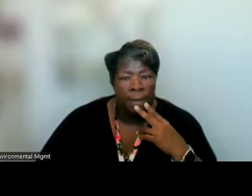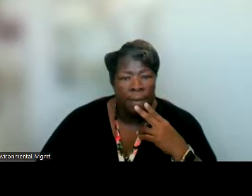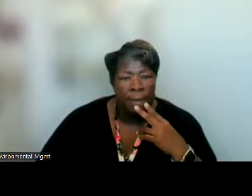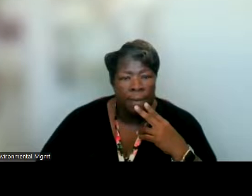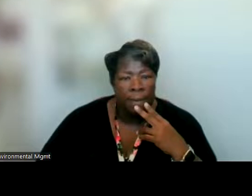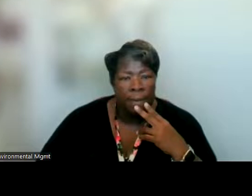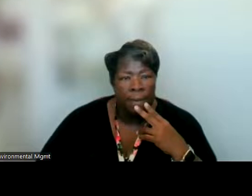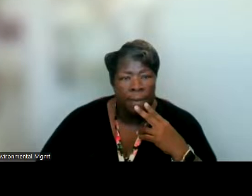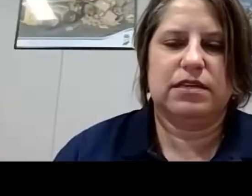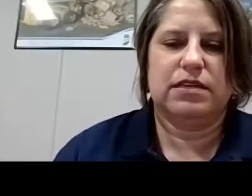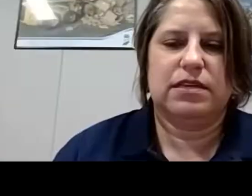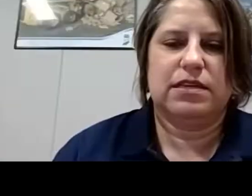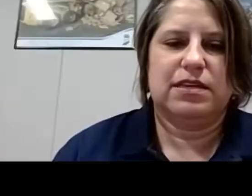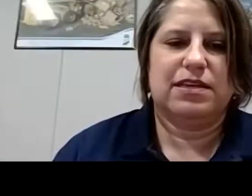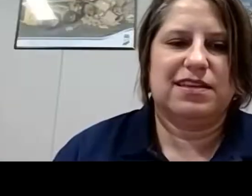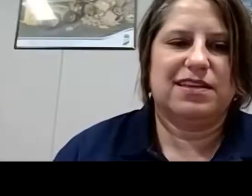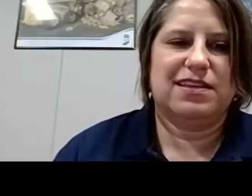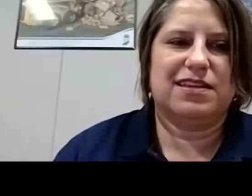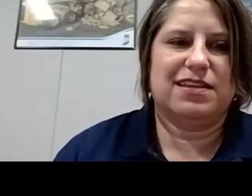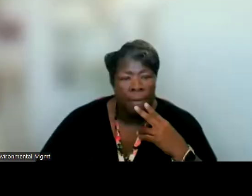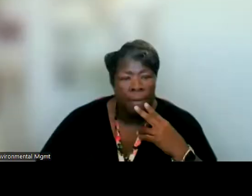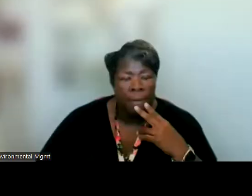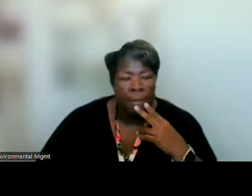He was there.